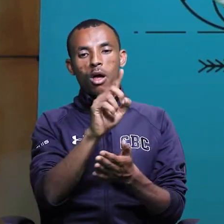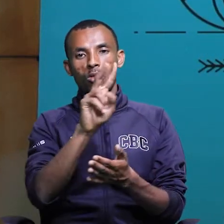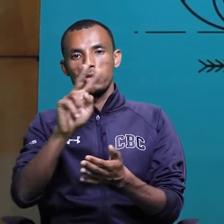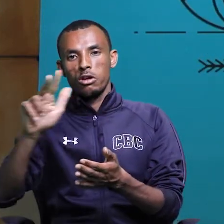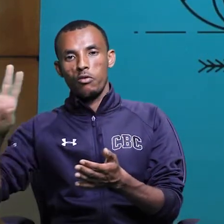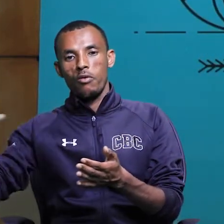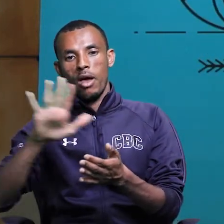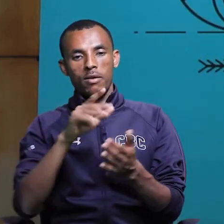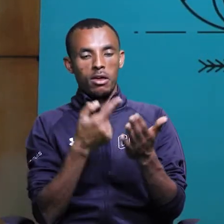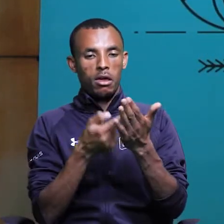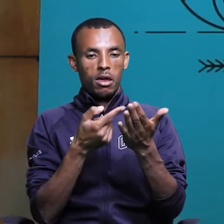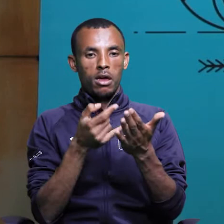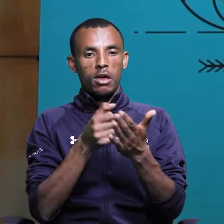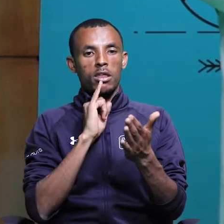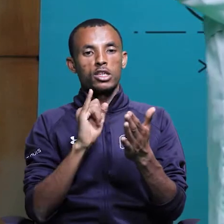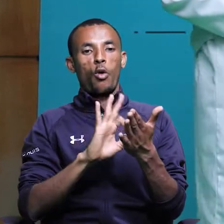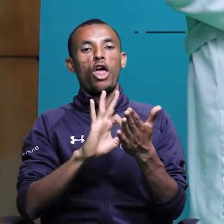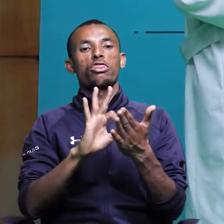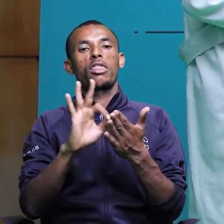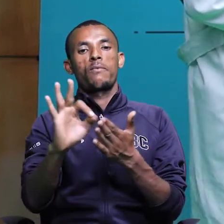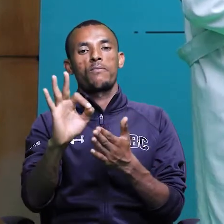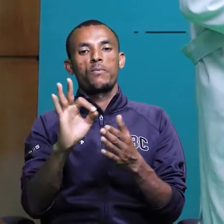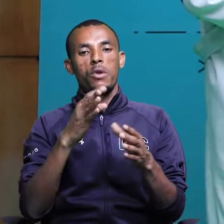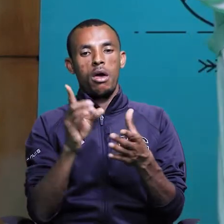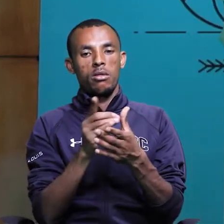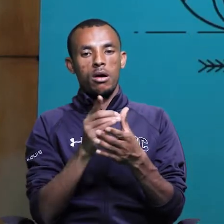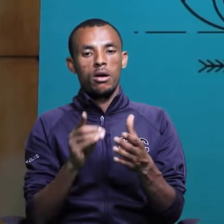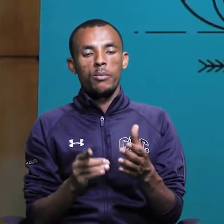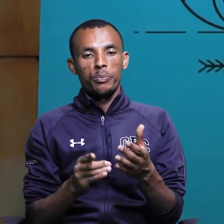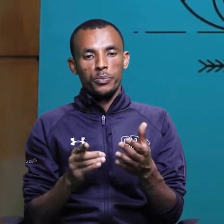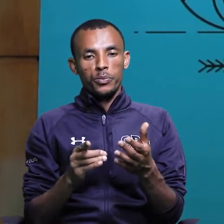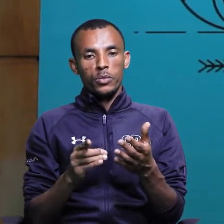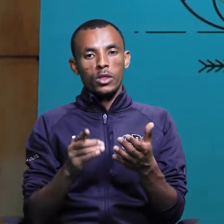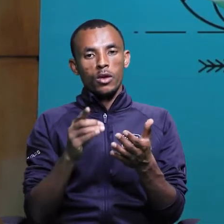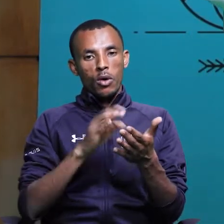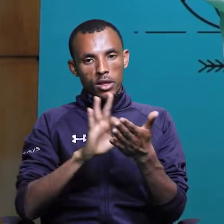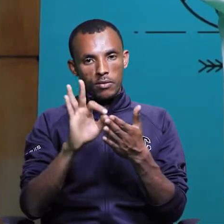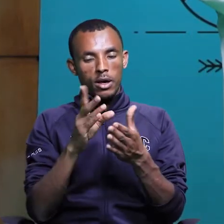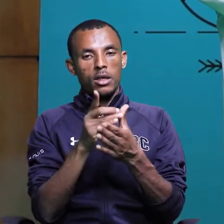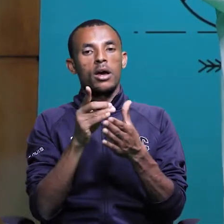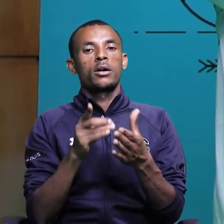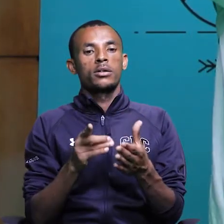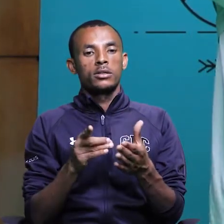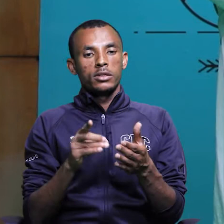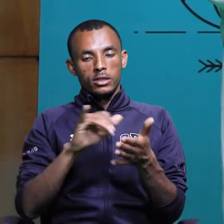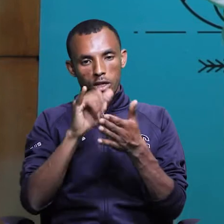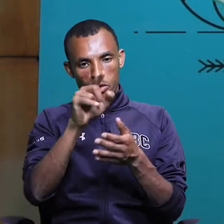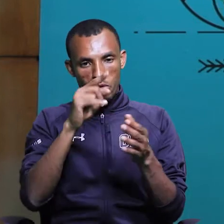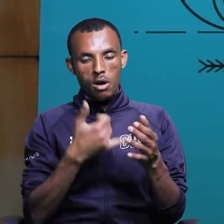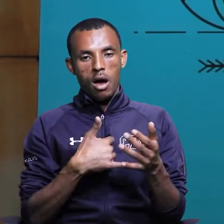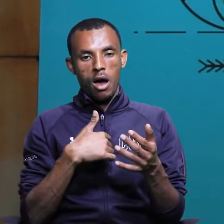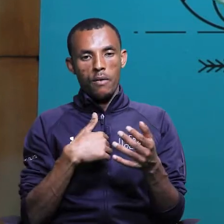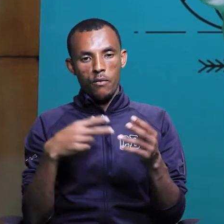5. That gives quantitative data. Quantitative data that you have